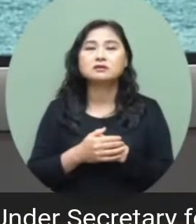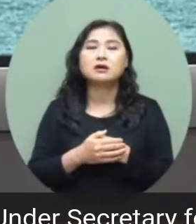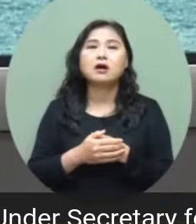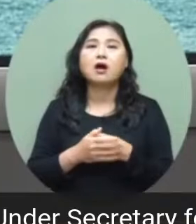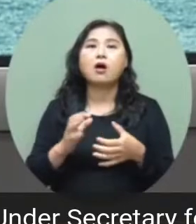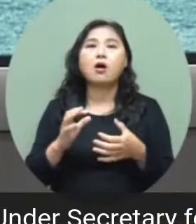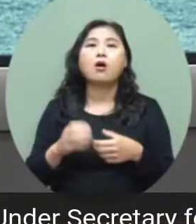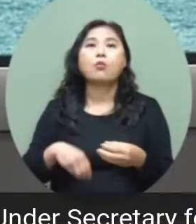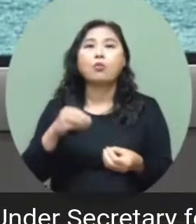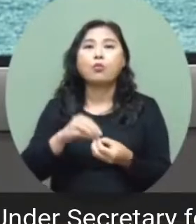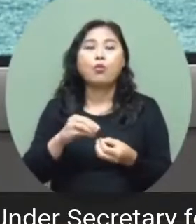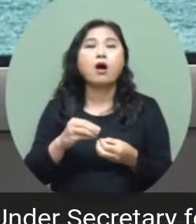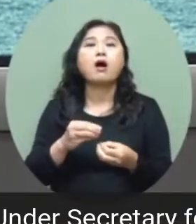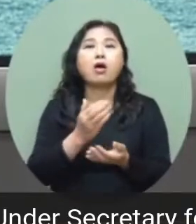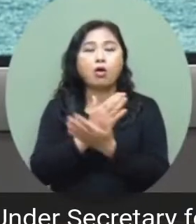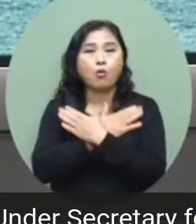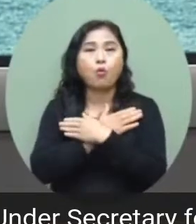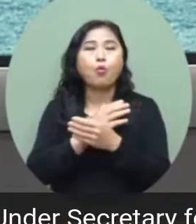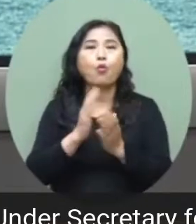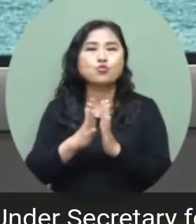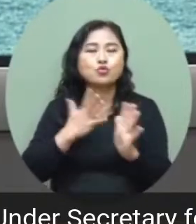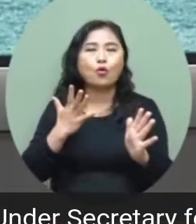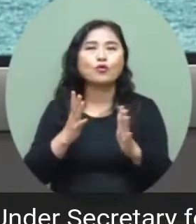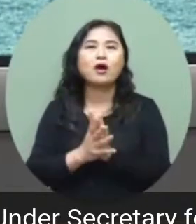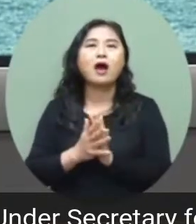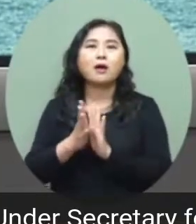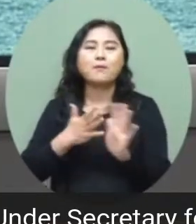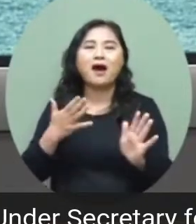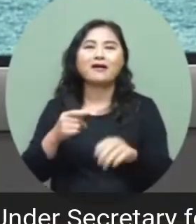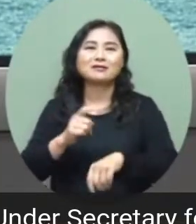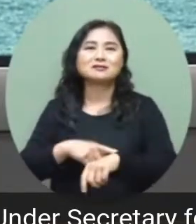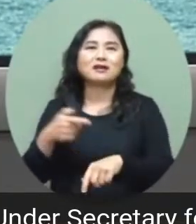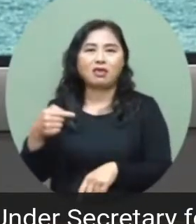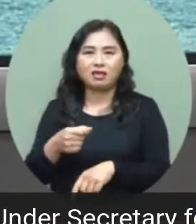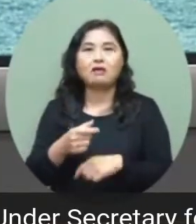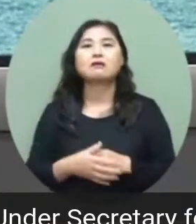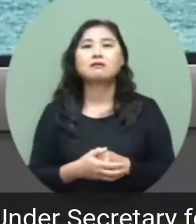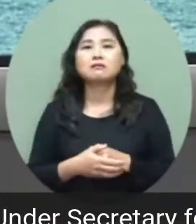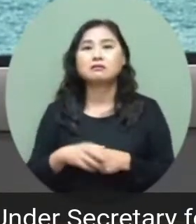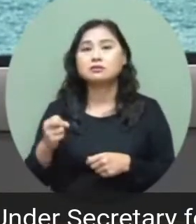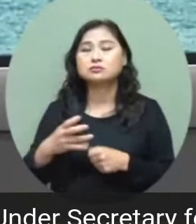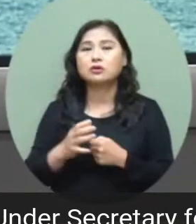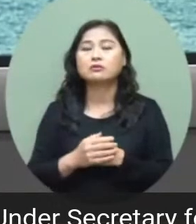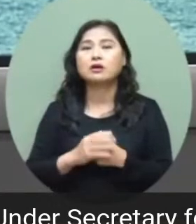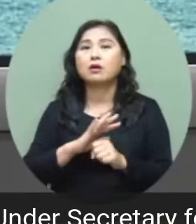stations, they can make use of the caring queue to reduce waiting time.